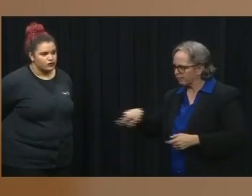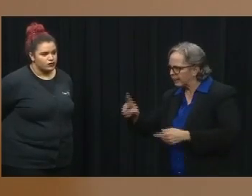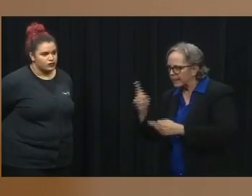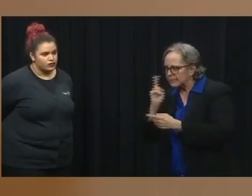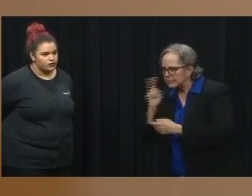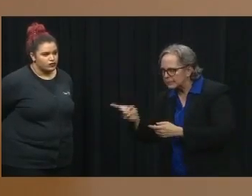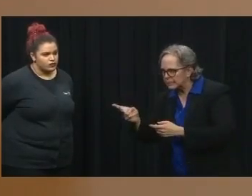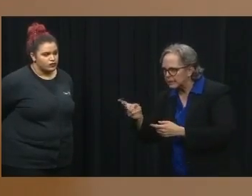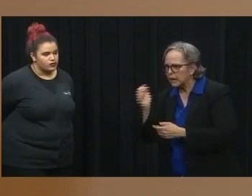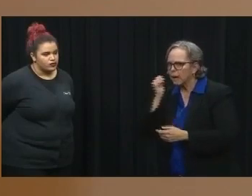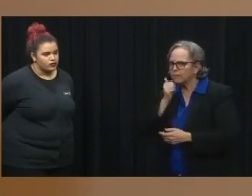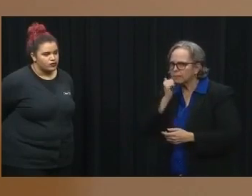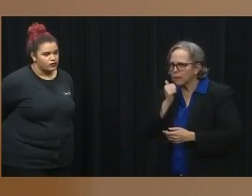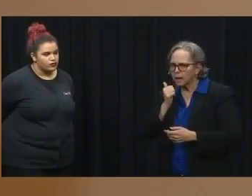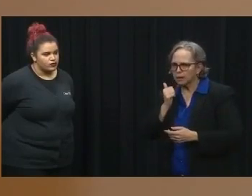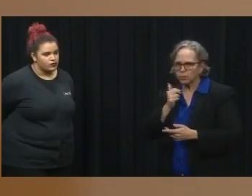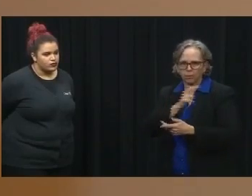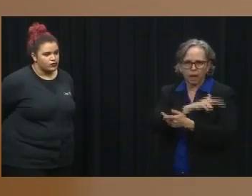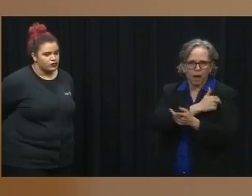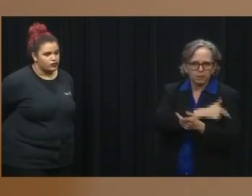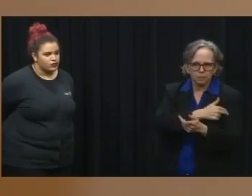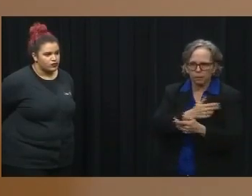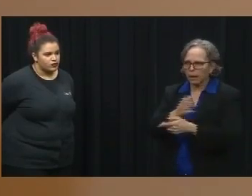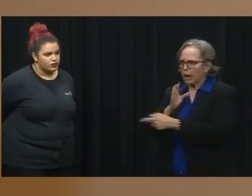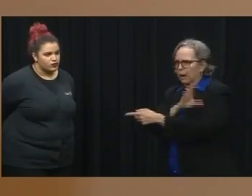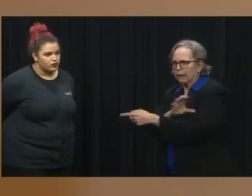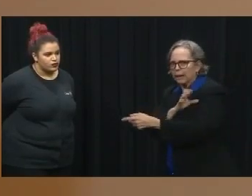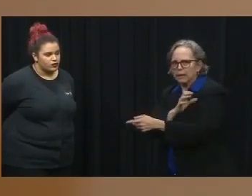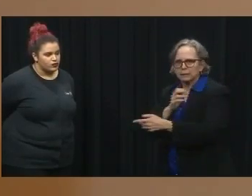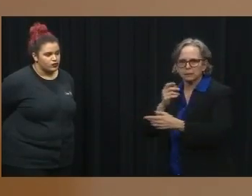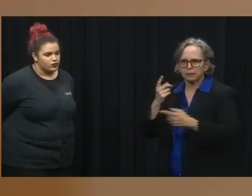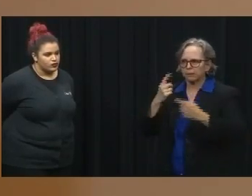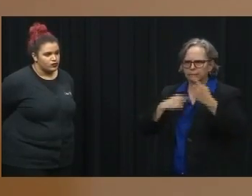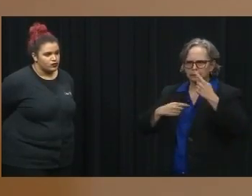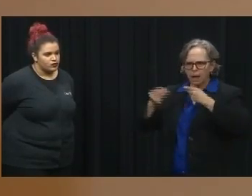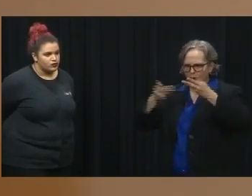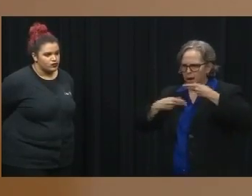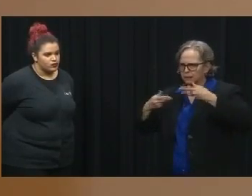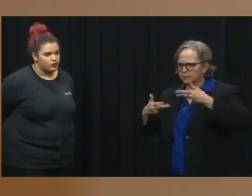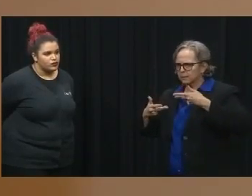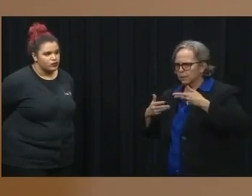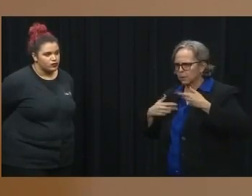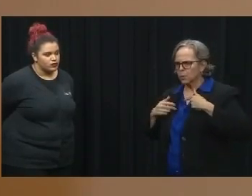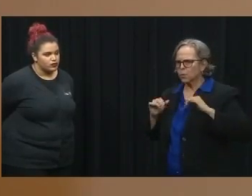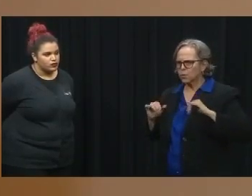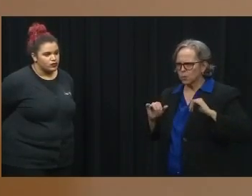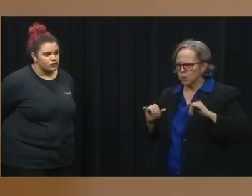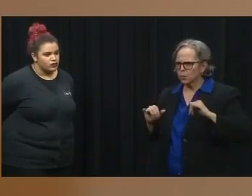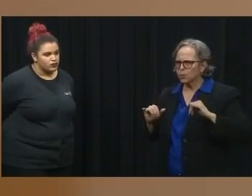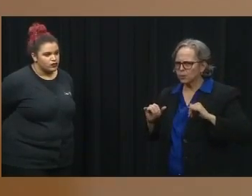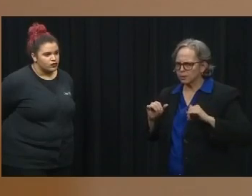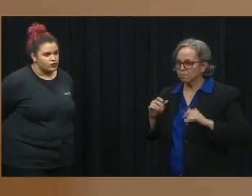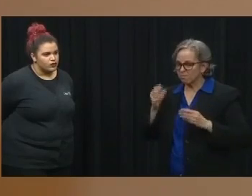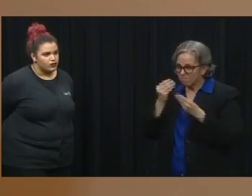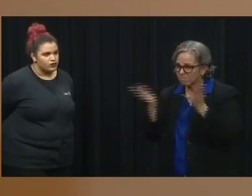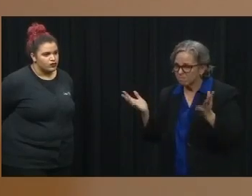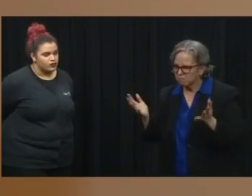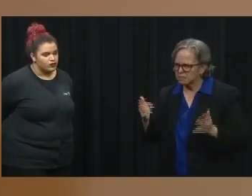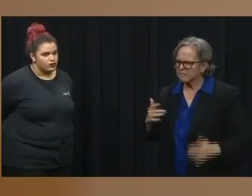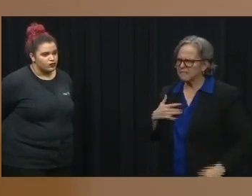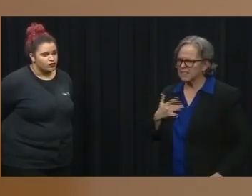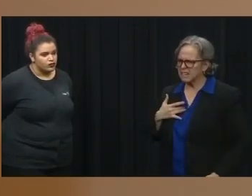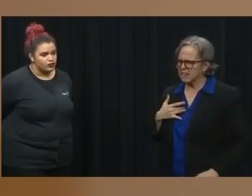hospitals, what our clinicians are telling us. And I can tell you, I feel that, again, to those of you at